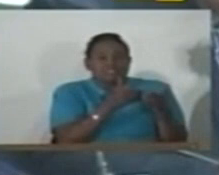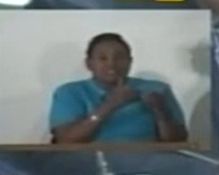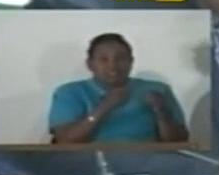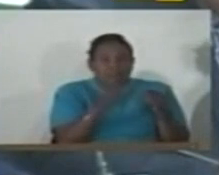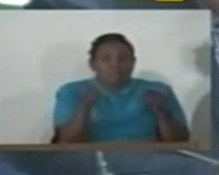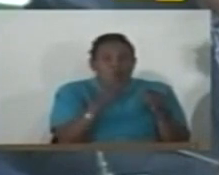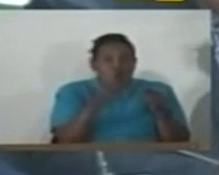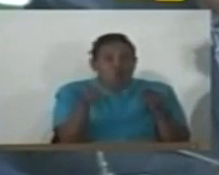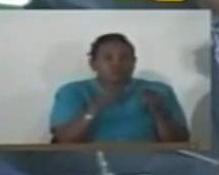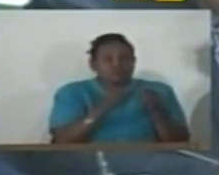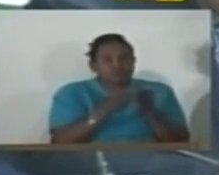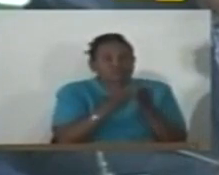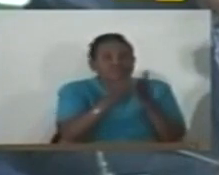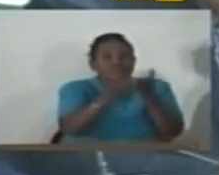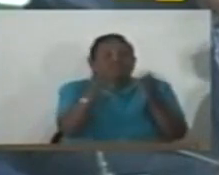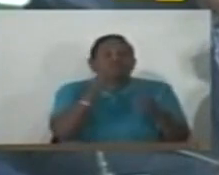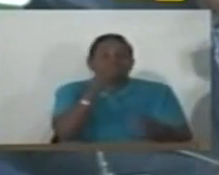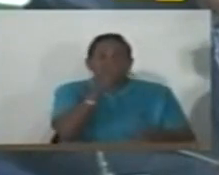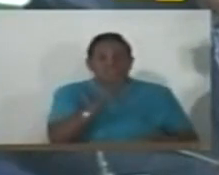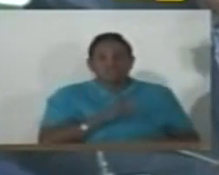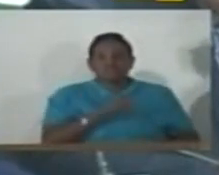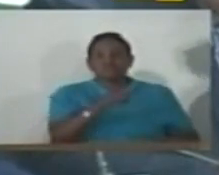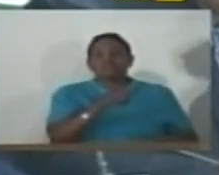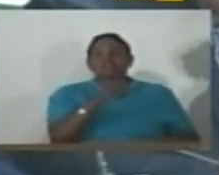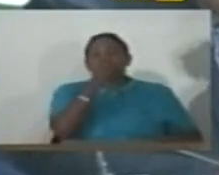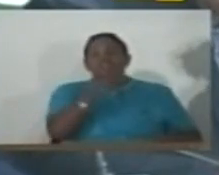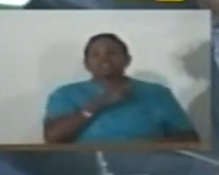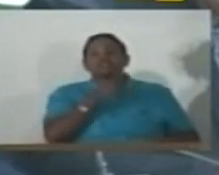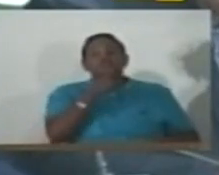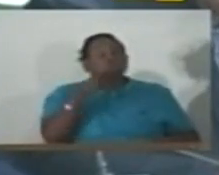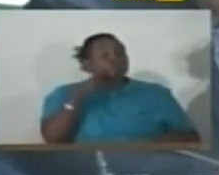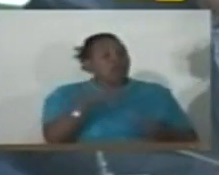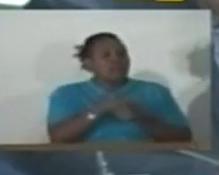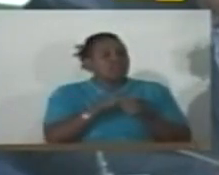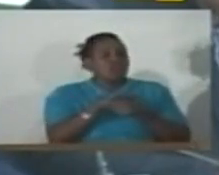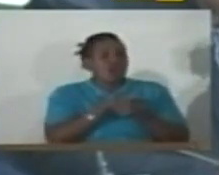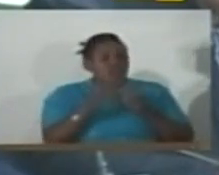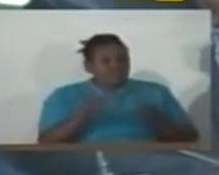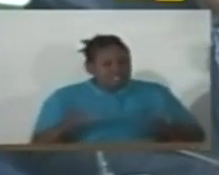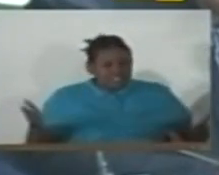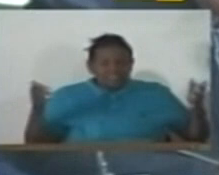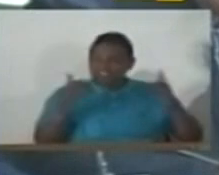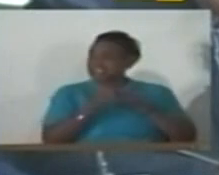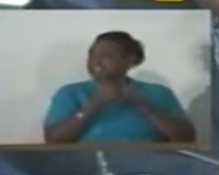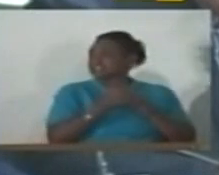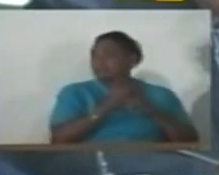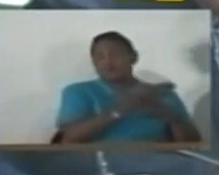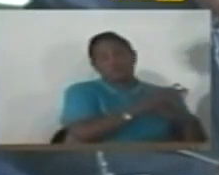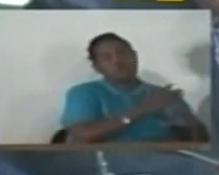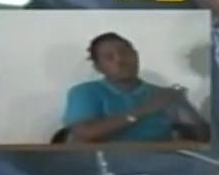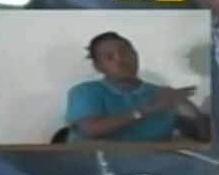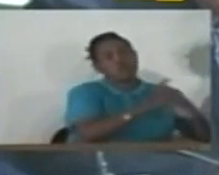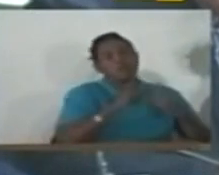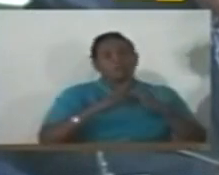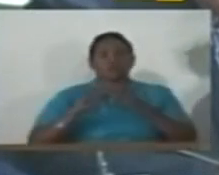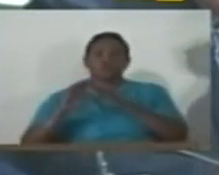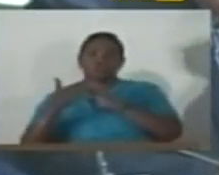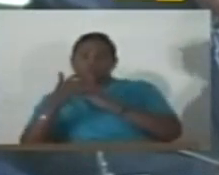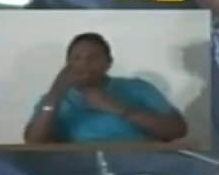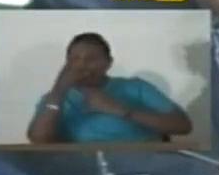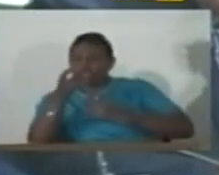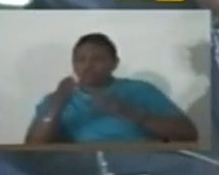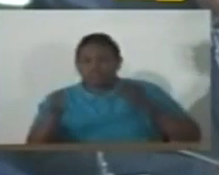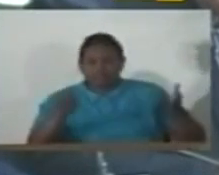Kingston. The Kingston Dry Dock Facilities, a joint venture operation between German and Jamaican interests